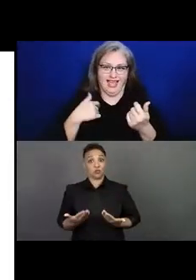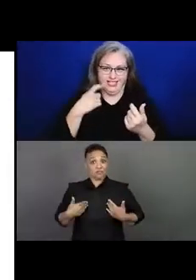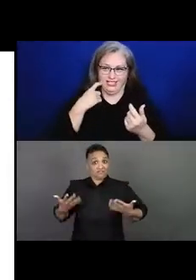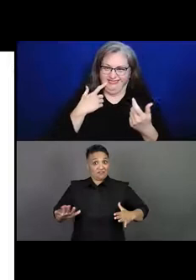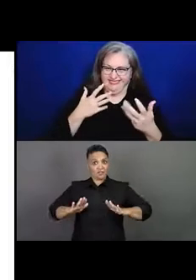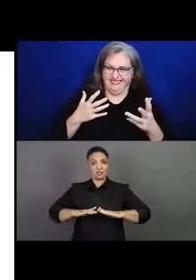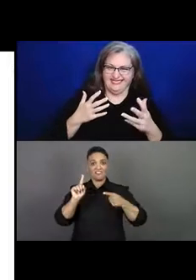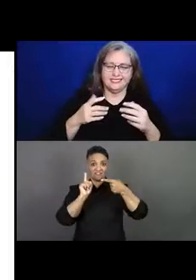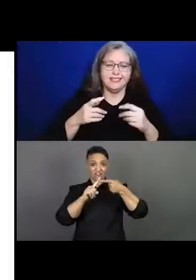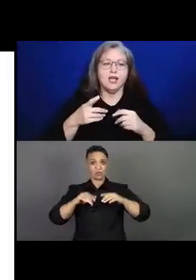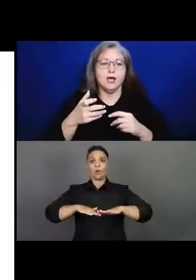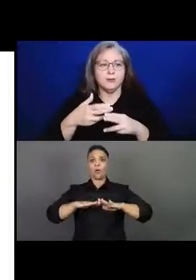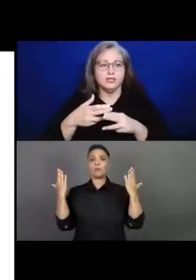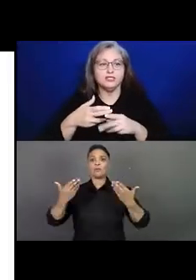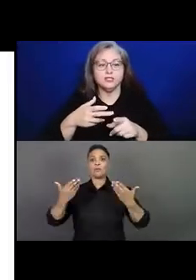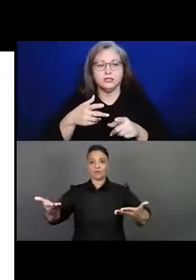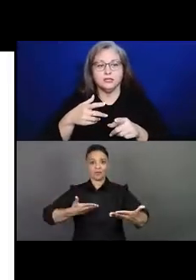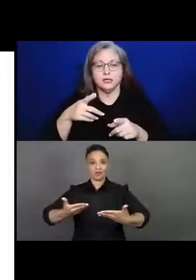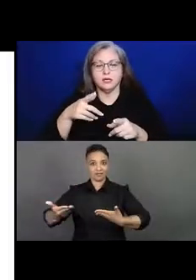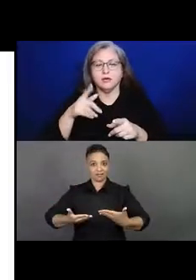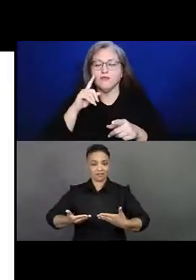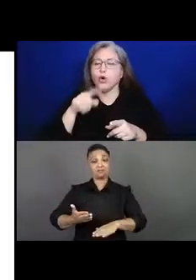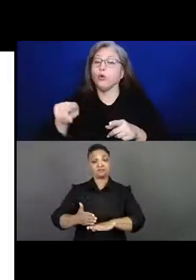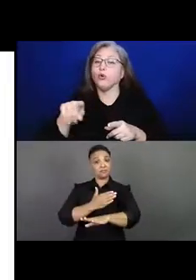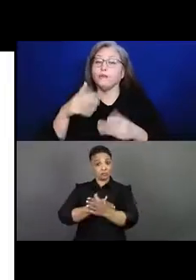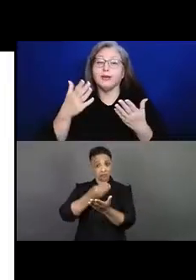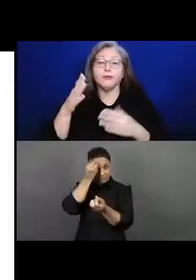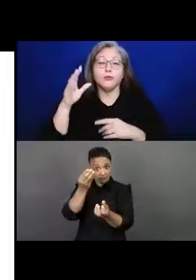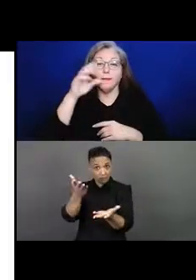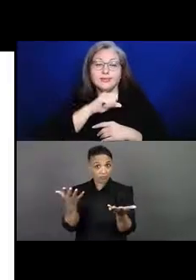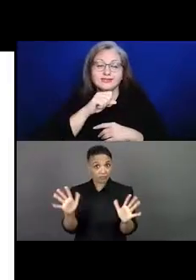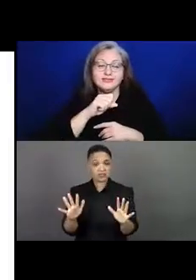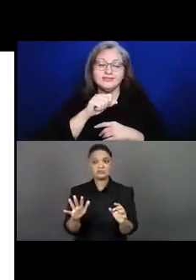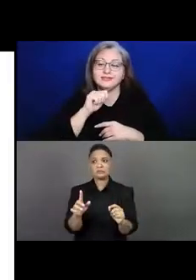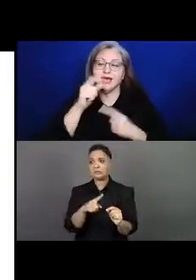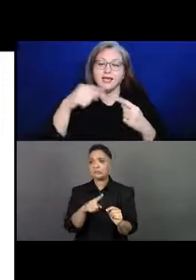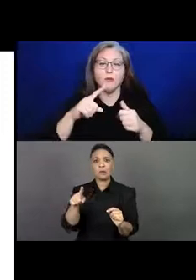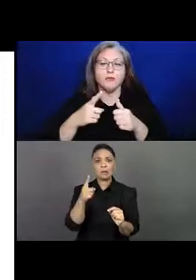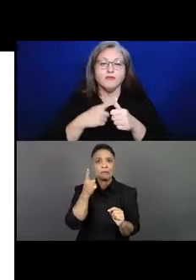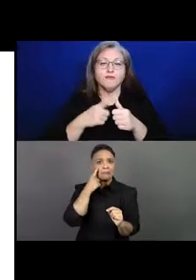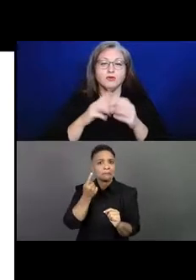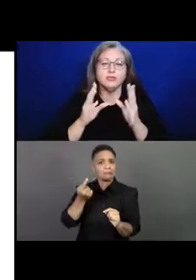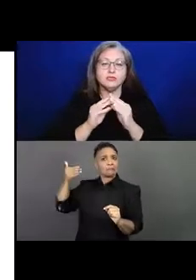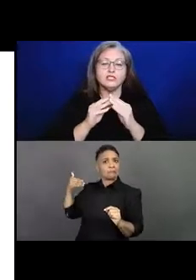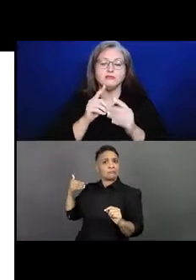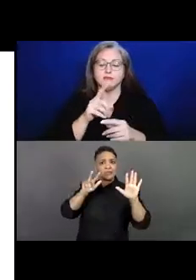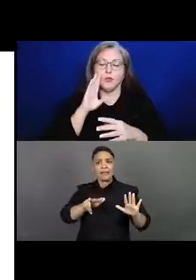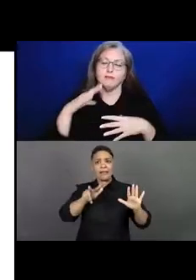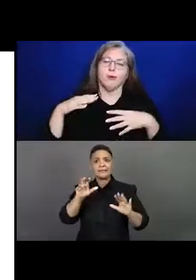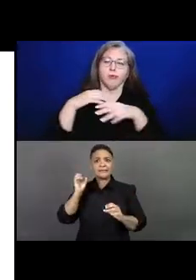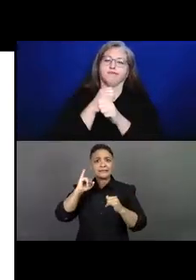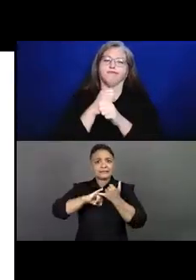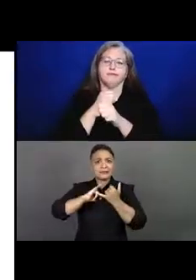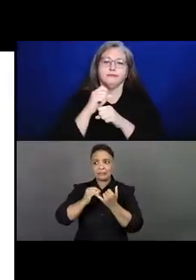And like I mentioned earlier on, for the benefit of those who did not attend the first session, we have a summary of the